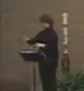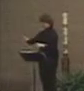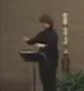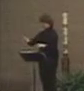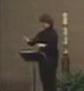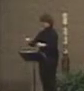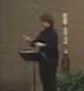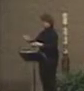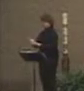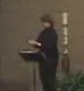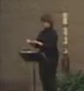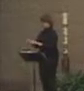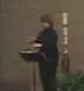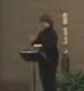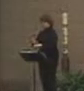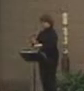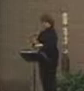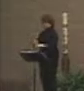church.